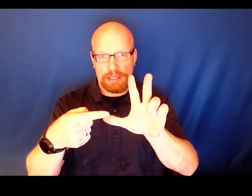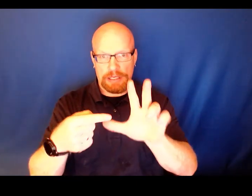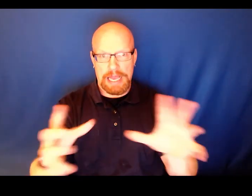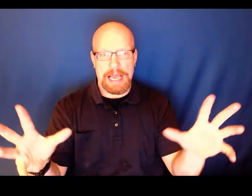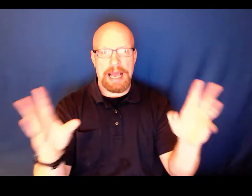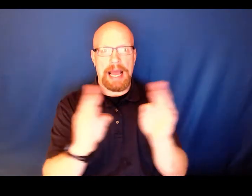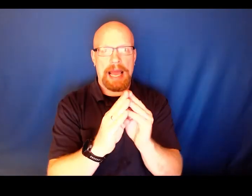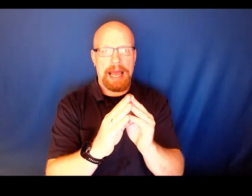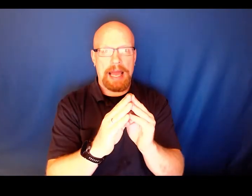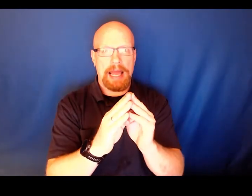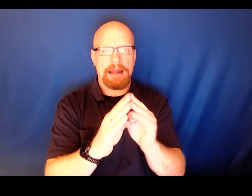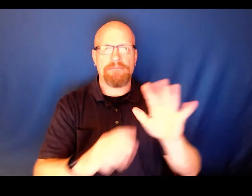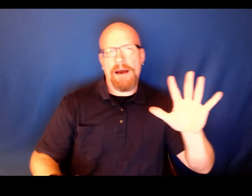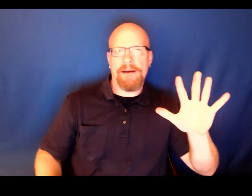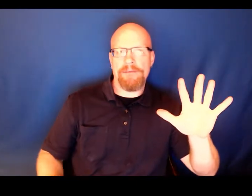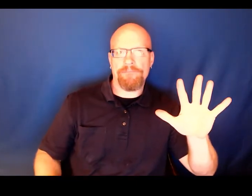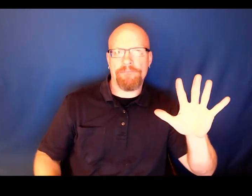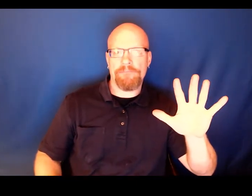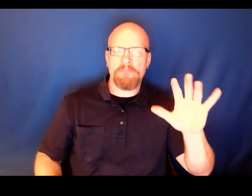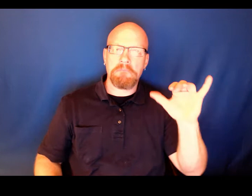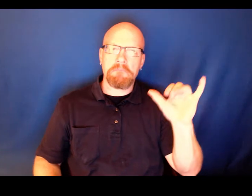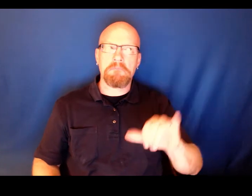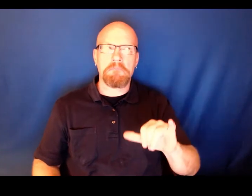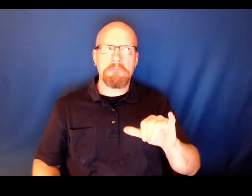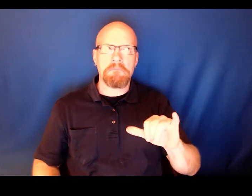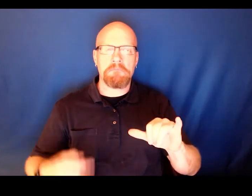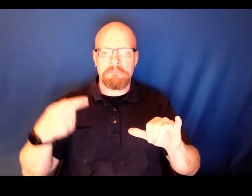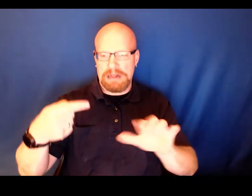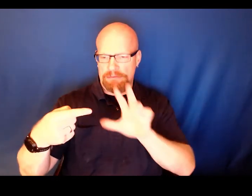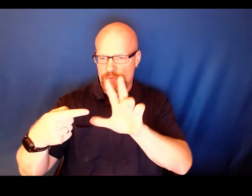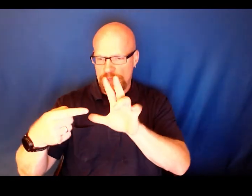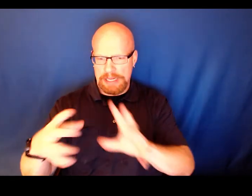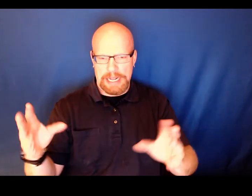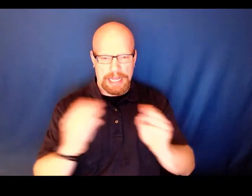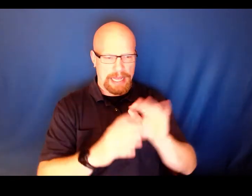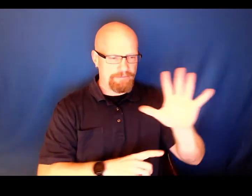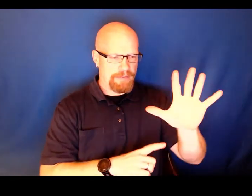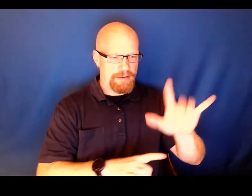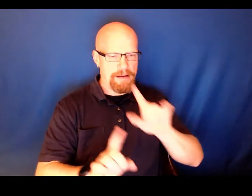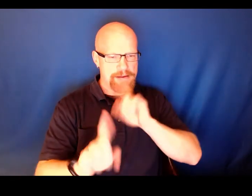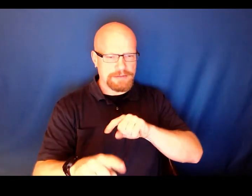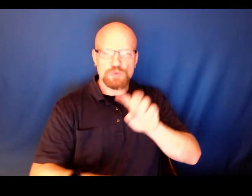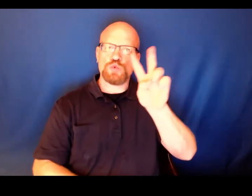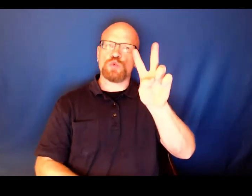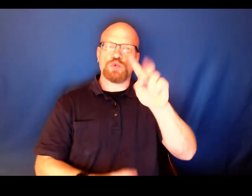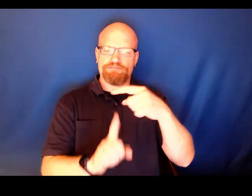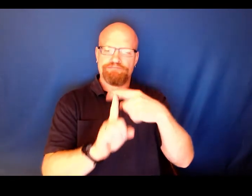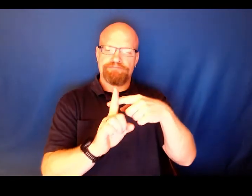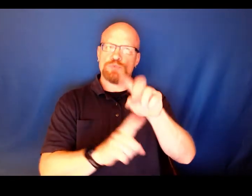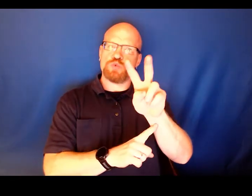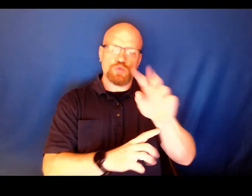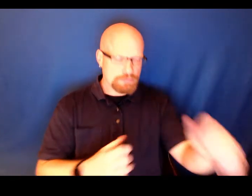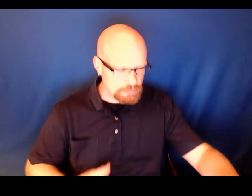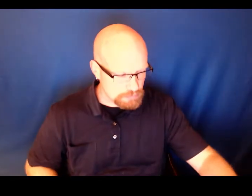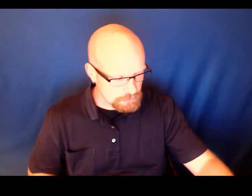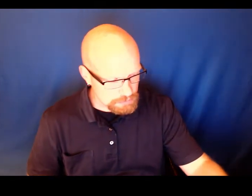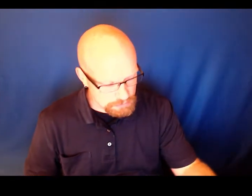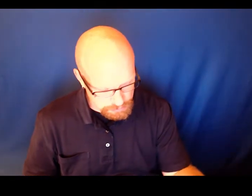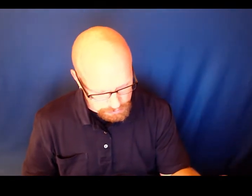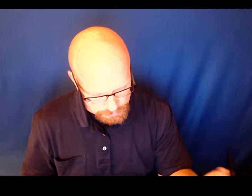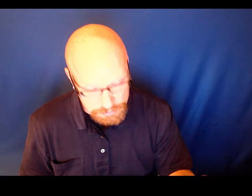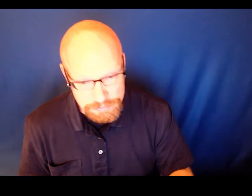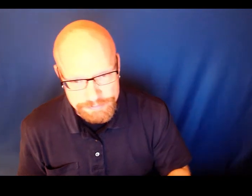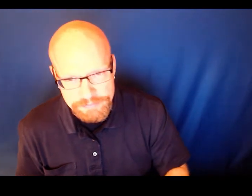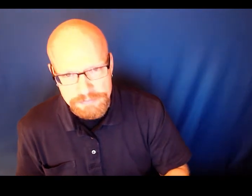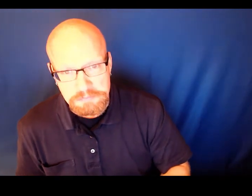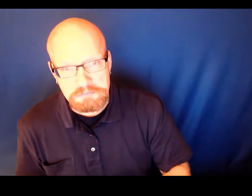We have minus or negative 3 plus a positive 5. So negative 3 plus 5 is